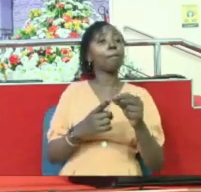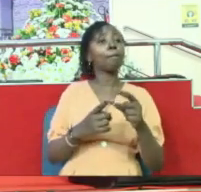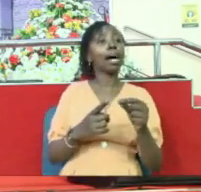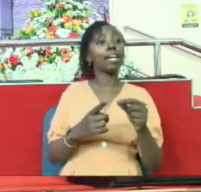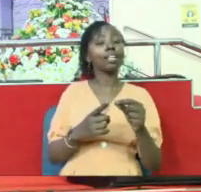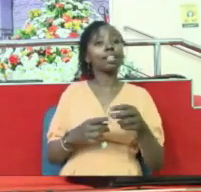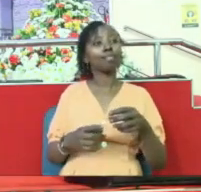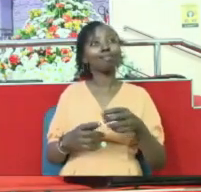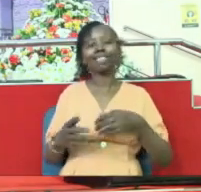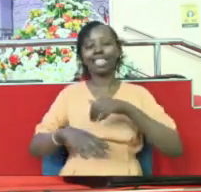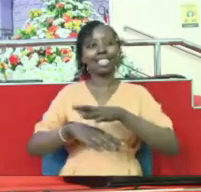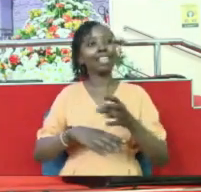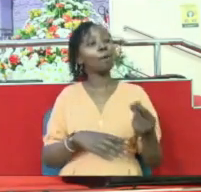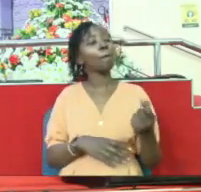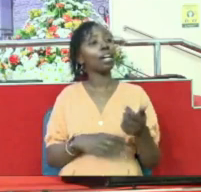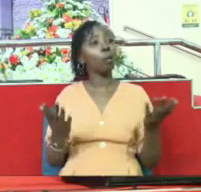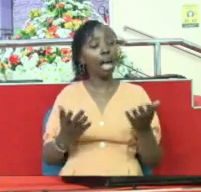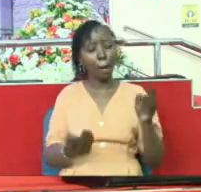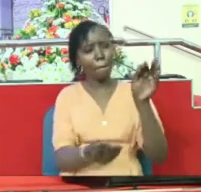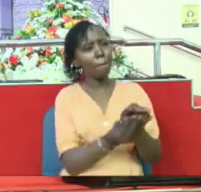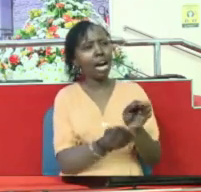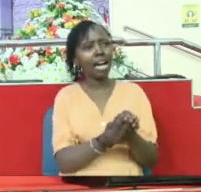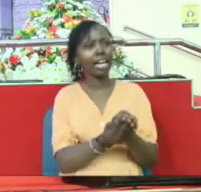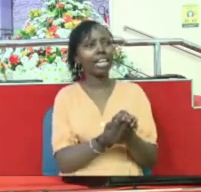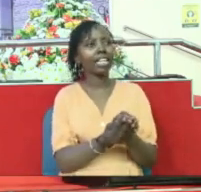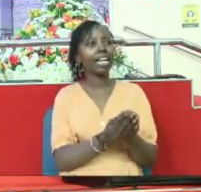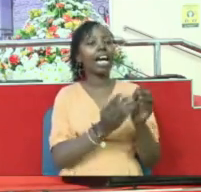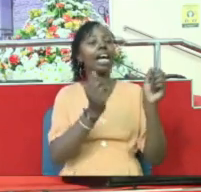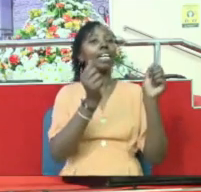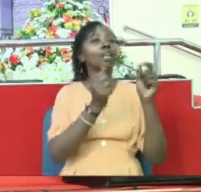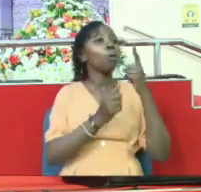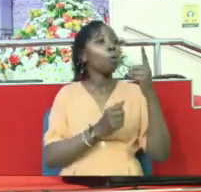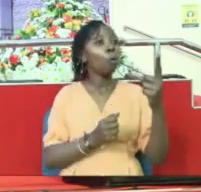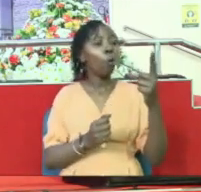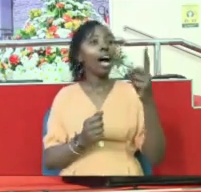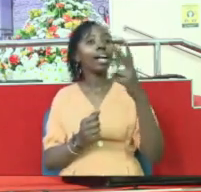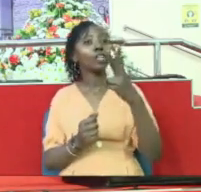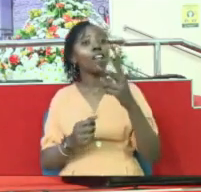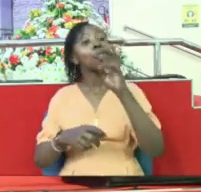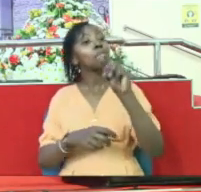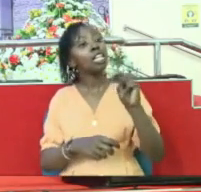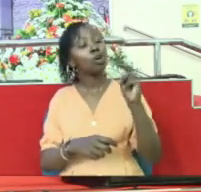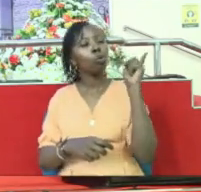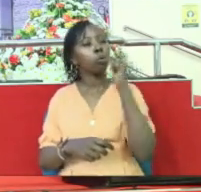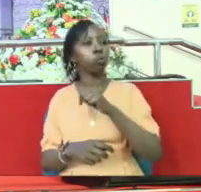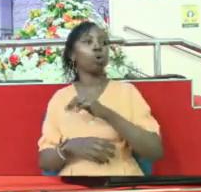the money in their church account. Milioni 12. 12 million.